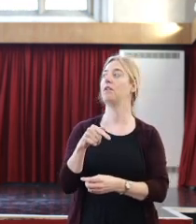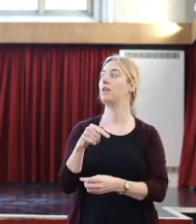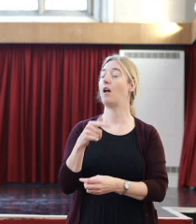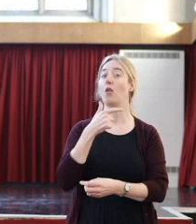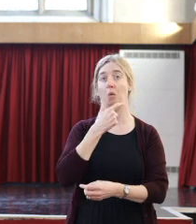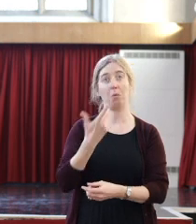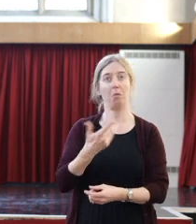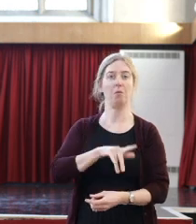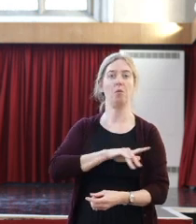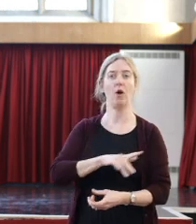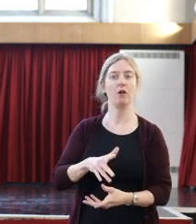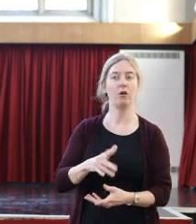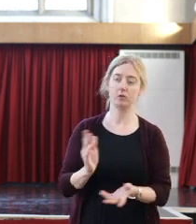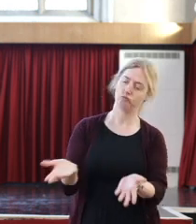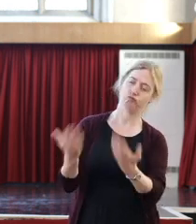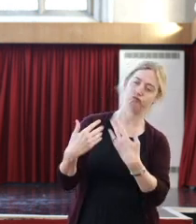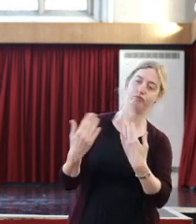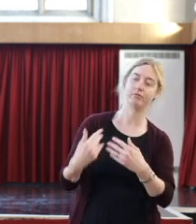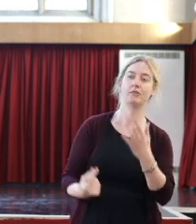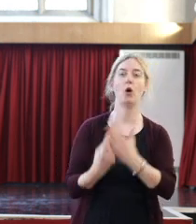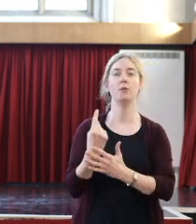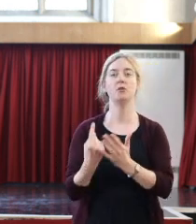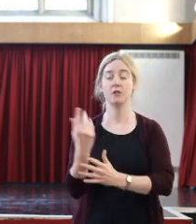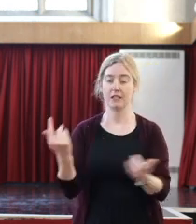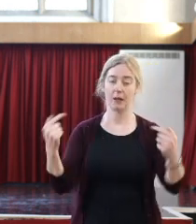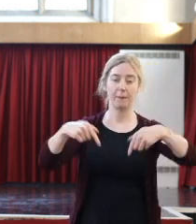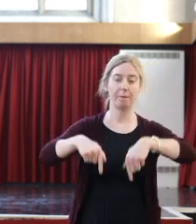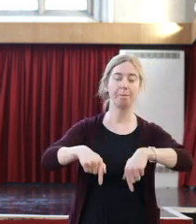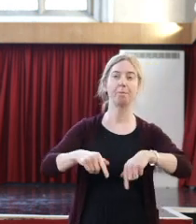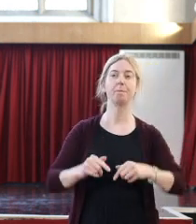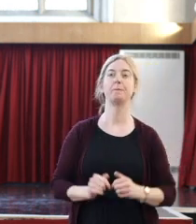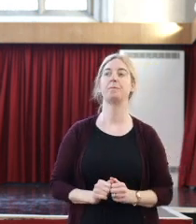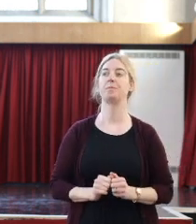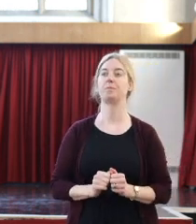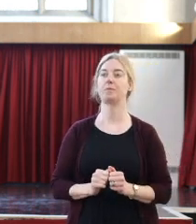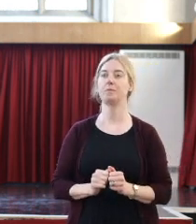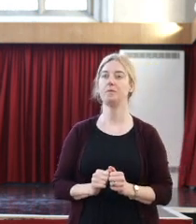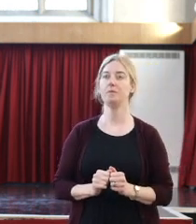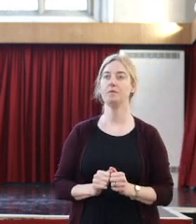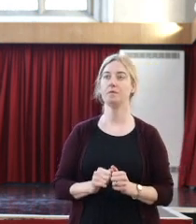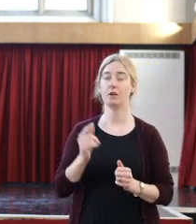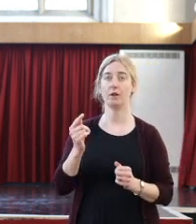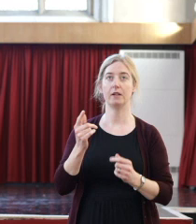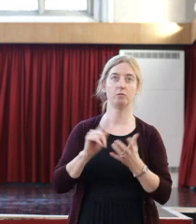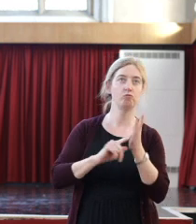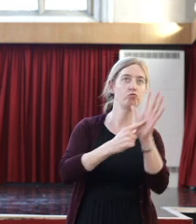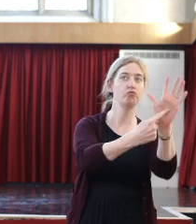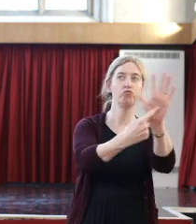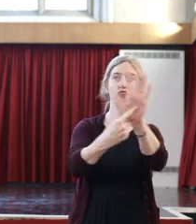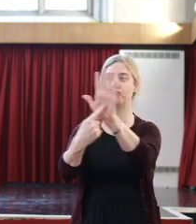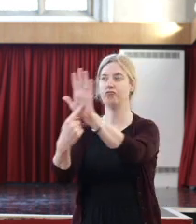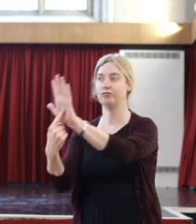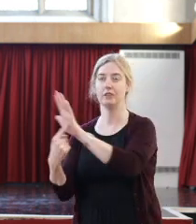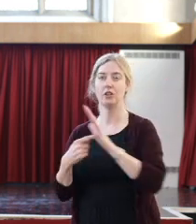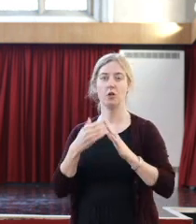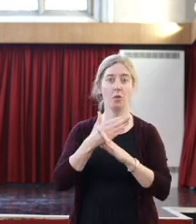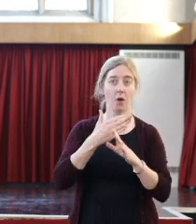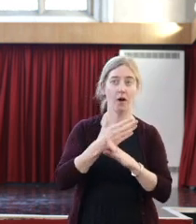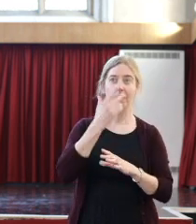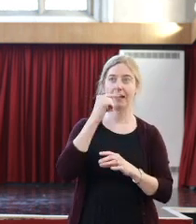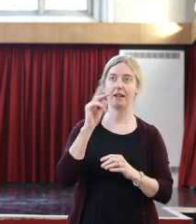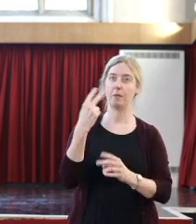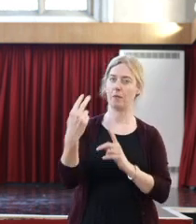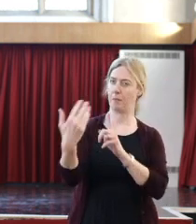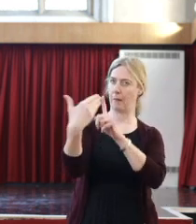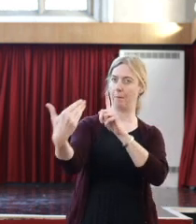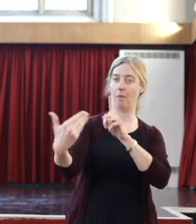it'd be a wonderful opportunity for students to have an opportunity to get out there, to get their work seen, visible in the